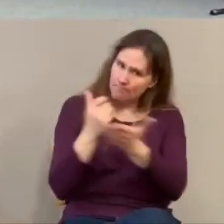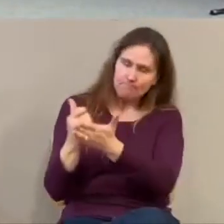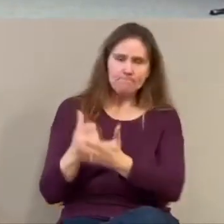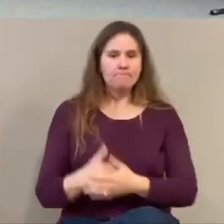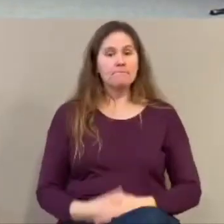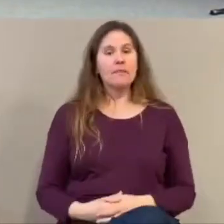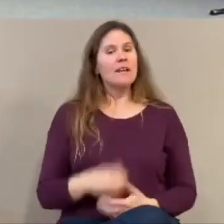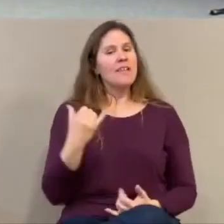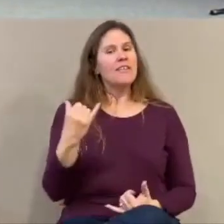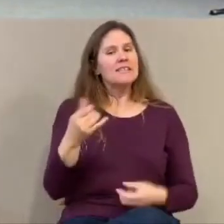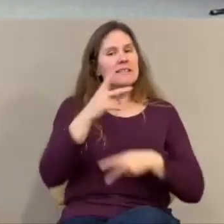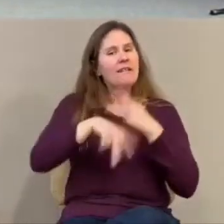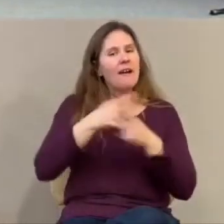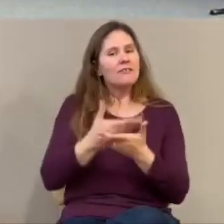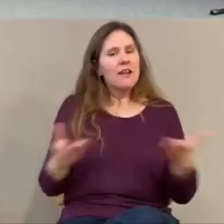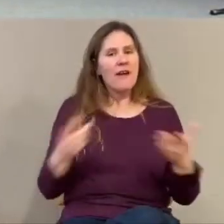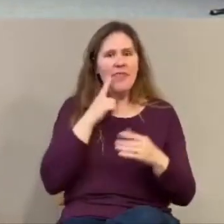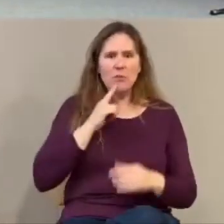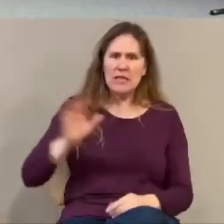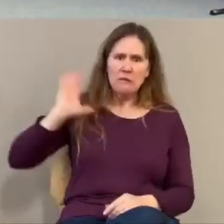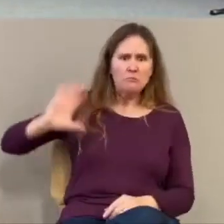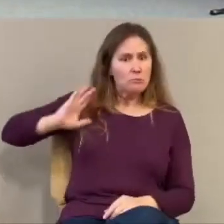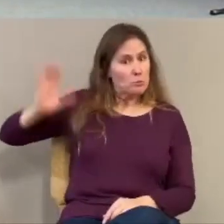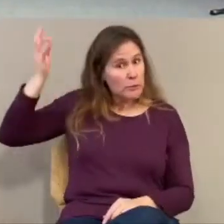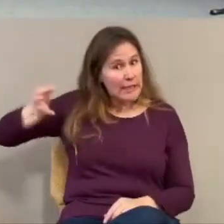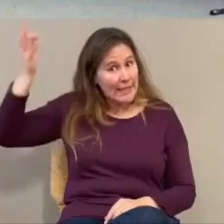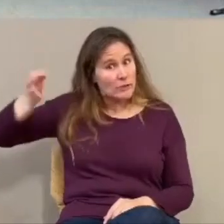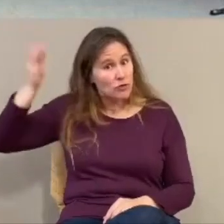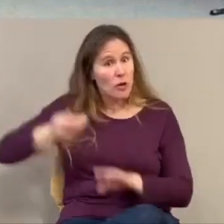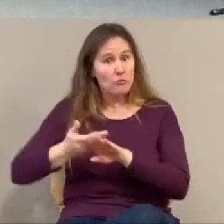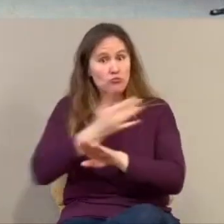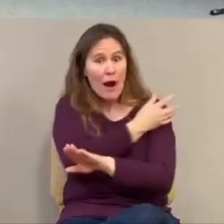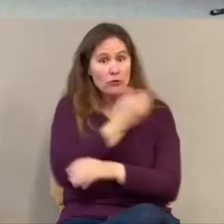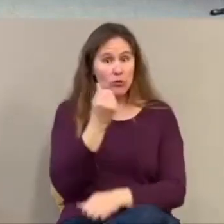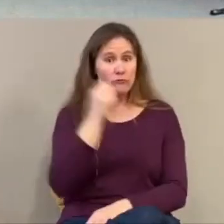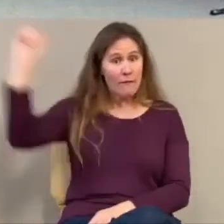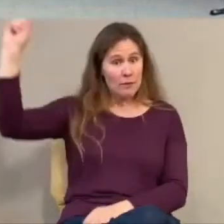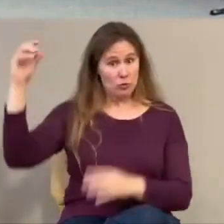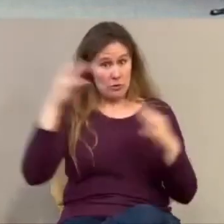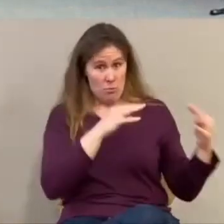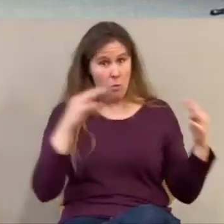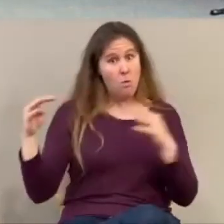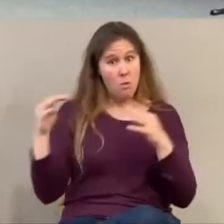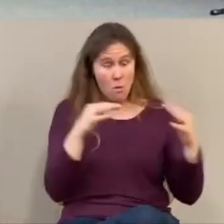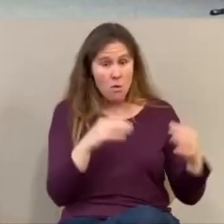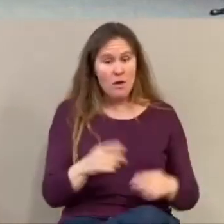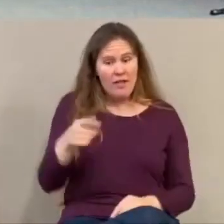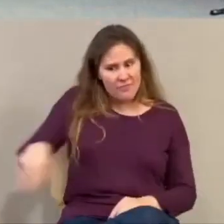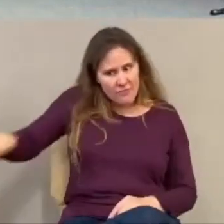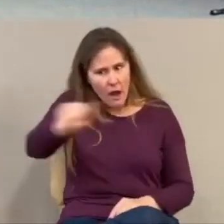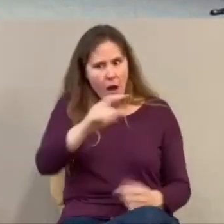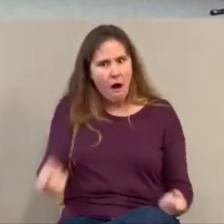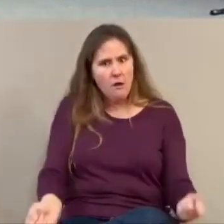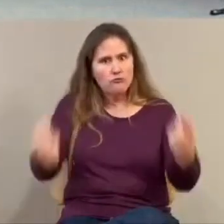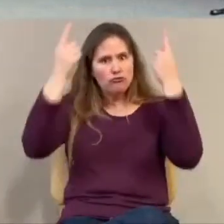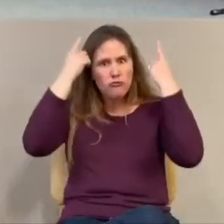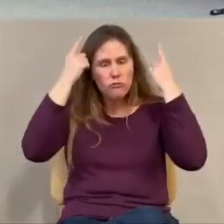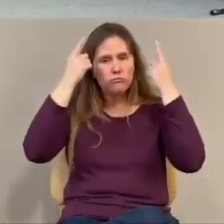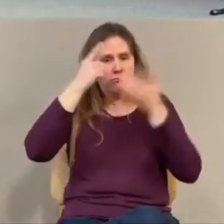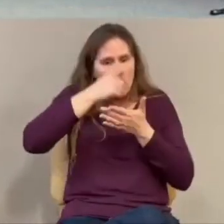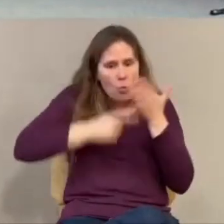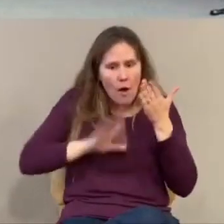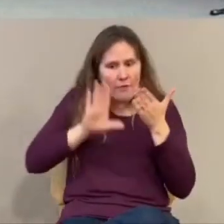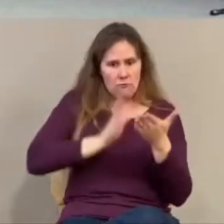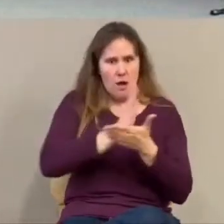Amen. This is the kind of stuff that was preached prior to the Revolutionary War. They understood what